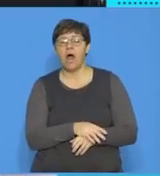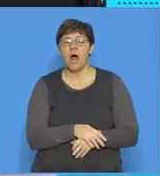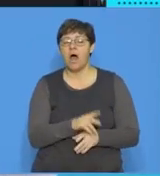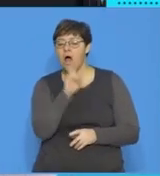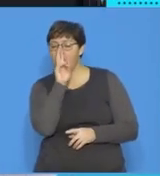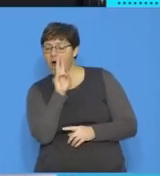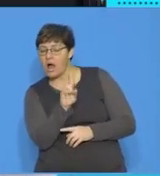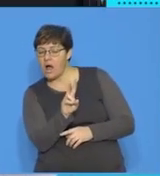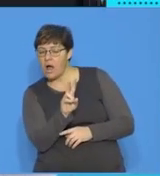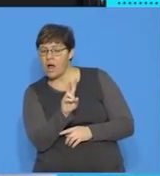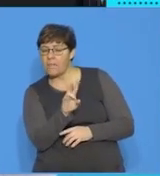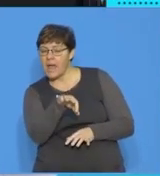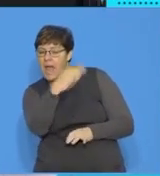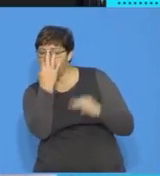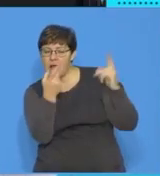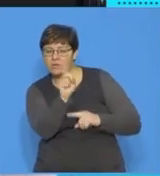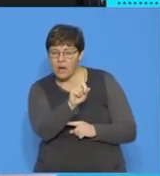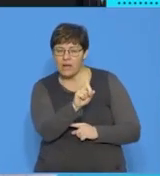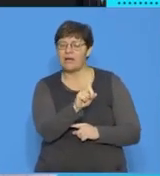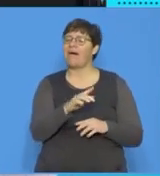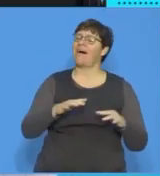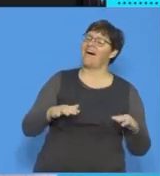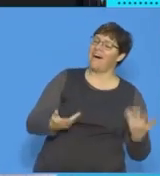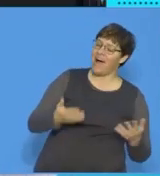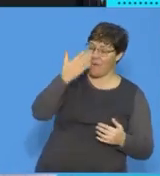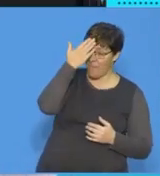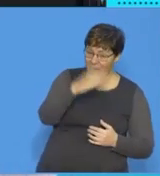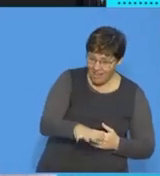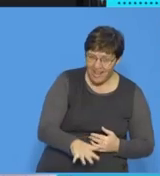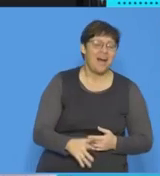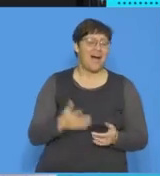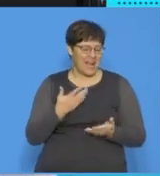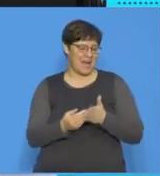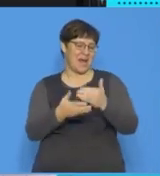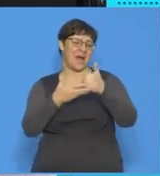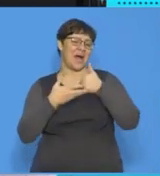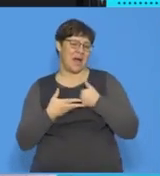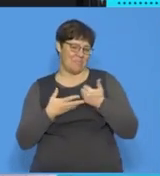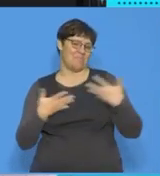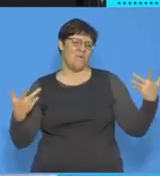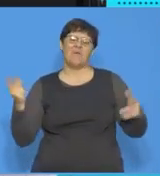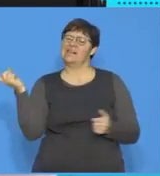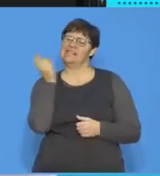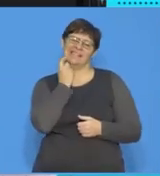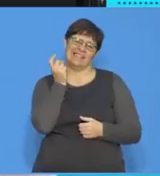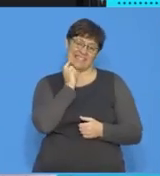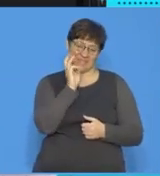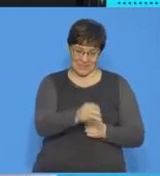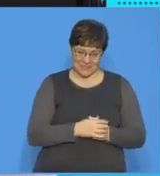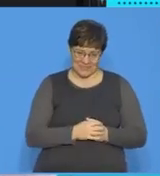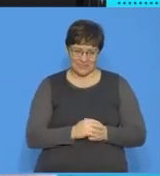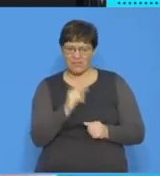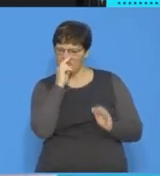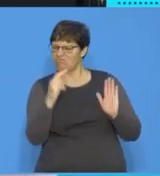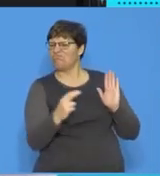you know what you're analyzing, it becomes very useful and a lot easier. So let's